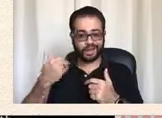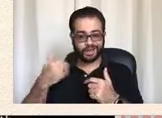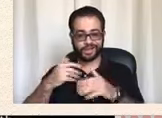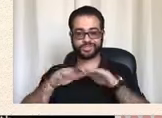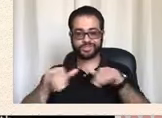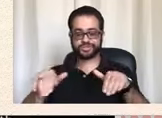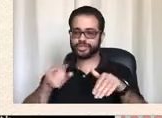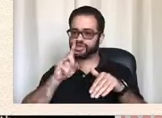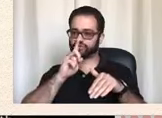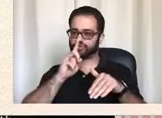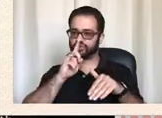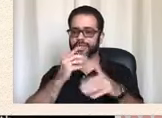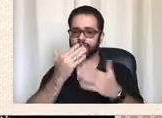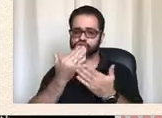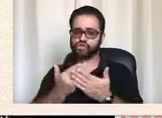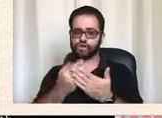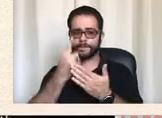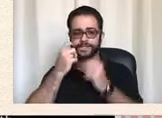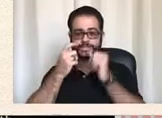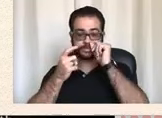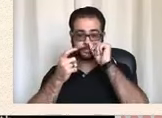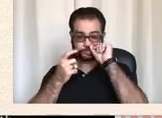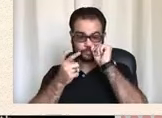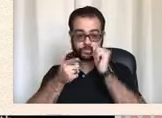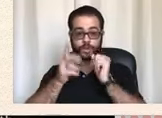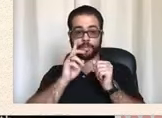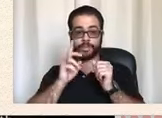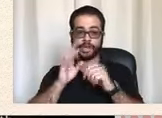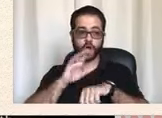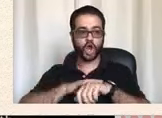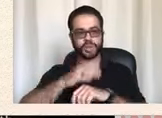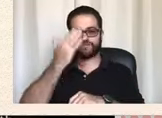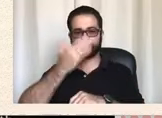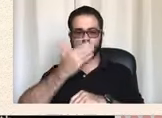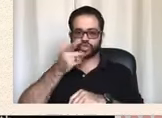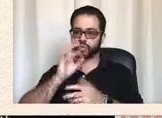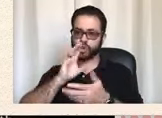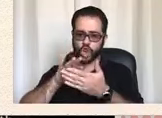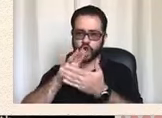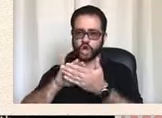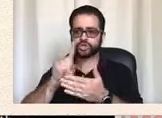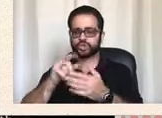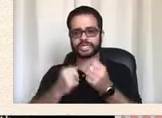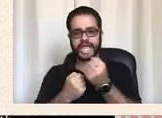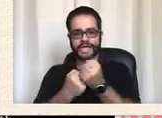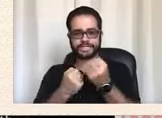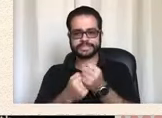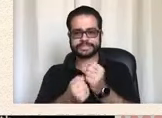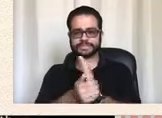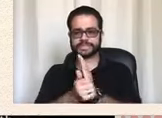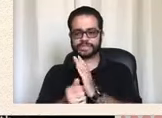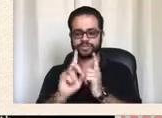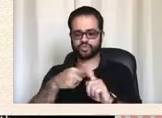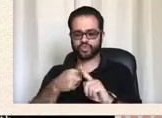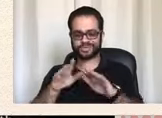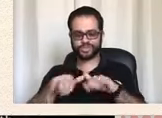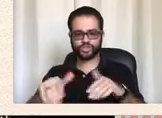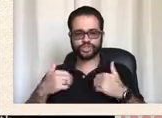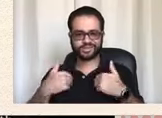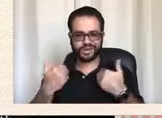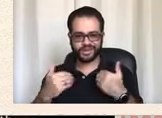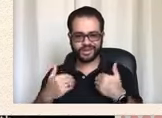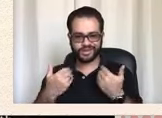great because you're gonna be on the front end, right? You're gonna learn those advocacy skills when they're little, so that you learn